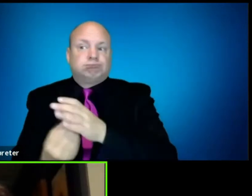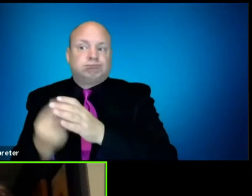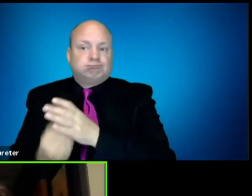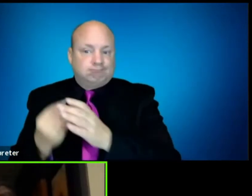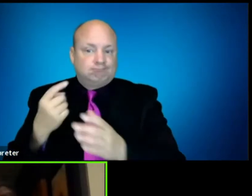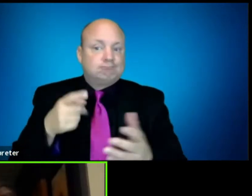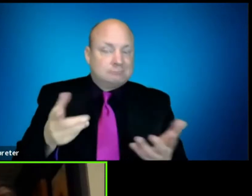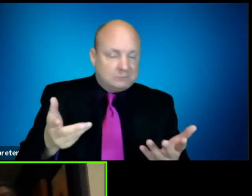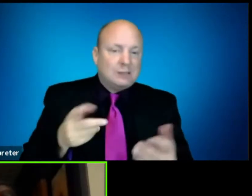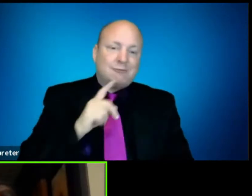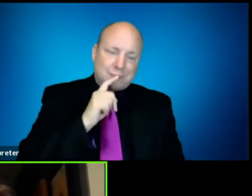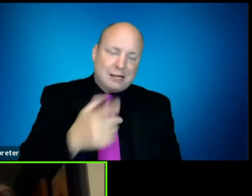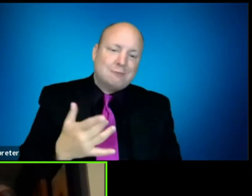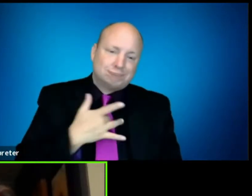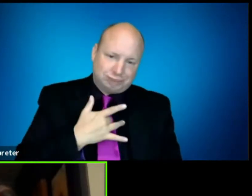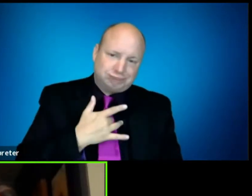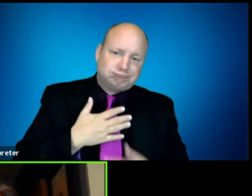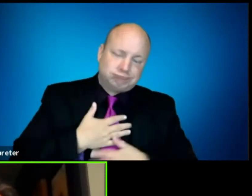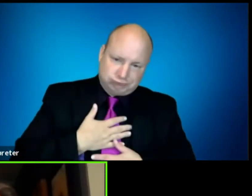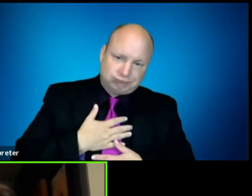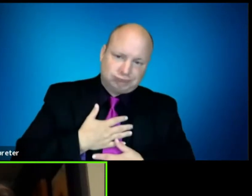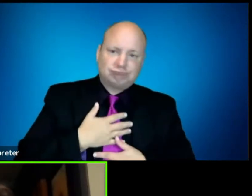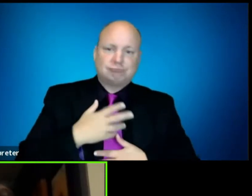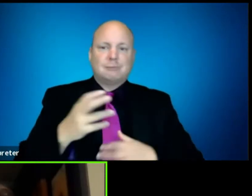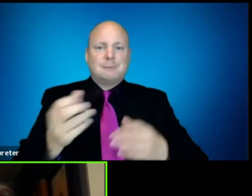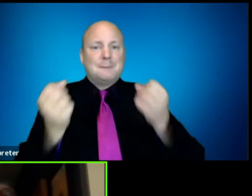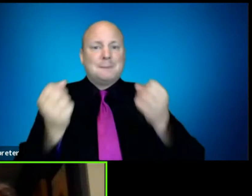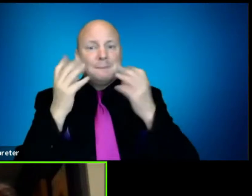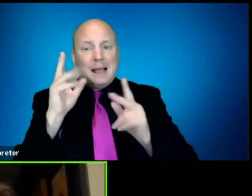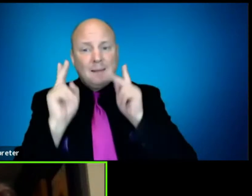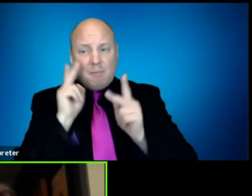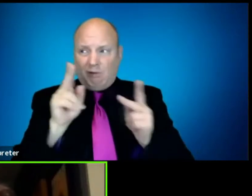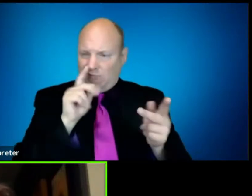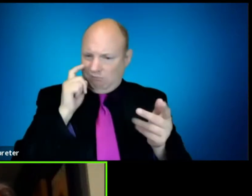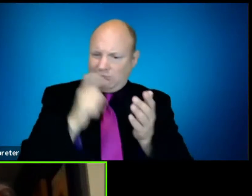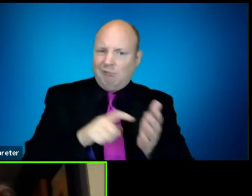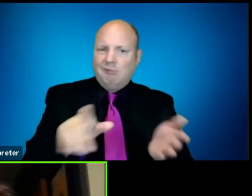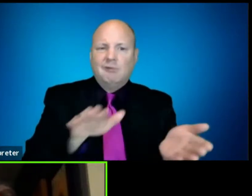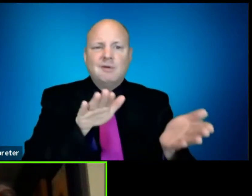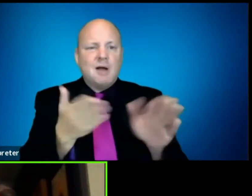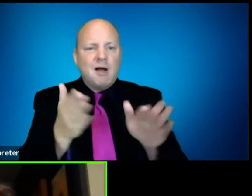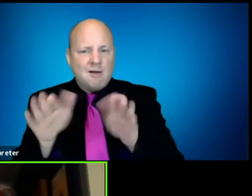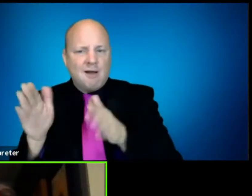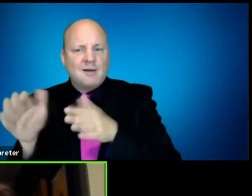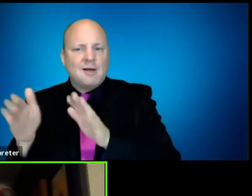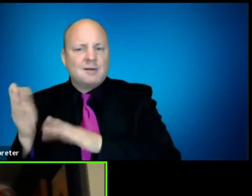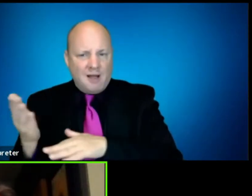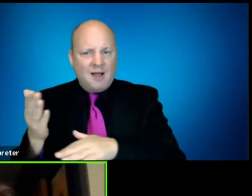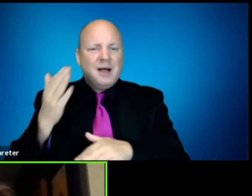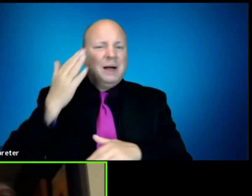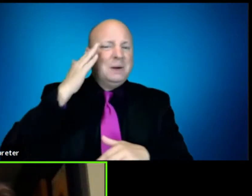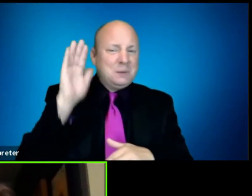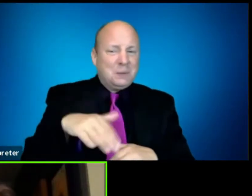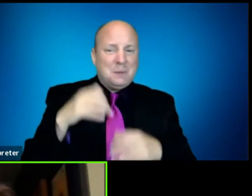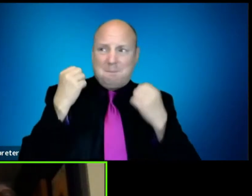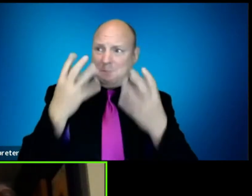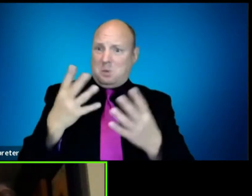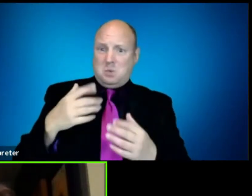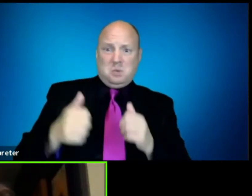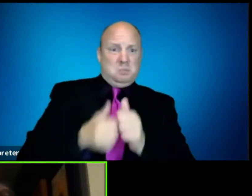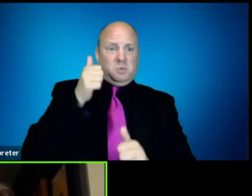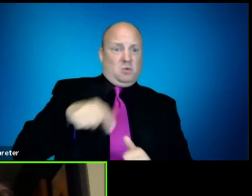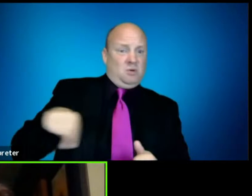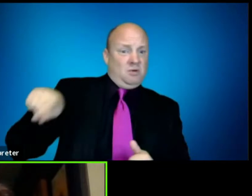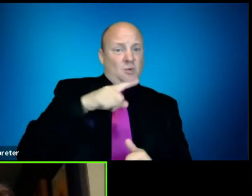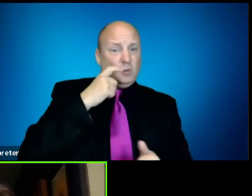too many people dying every day. We know that almost all of these deaths are preventable because people who are fully vaccinated are much